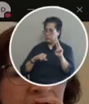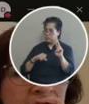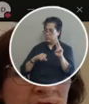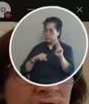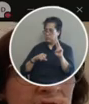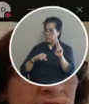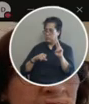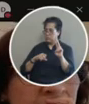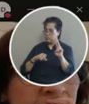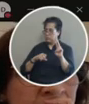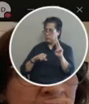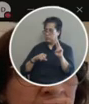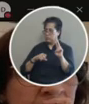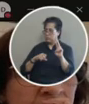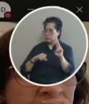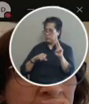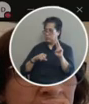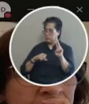You're muted.